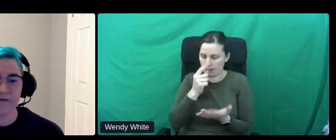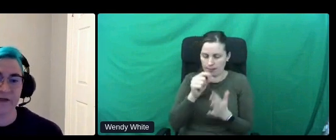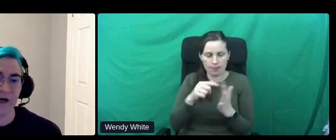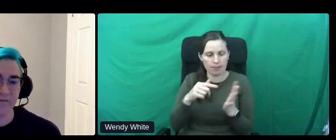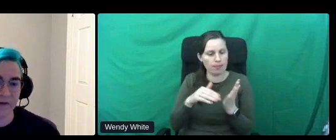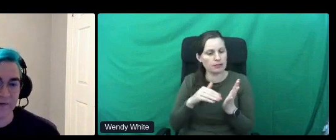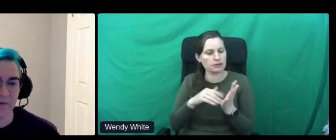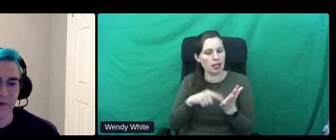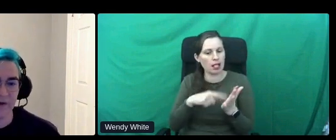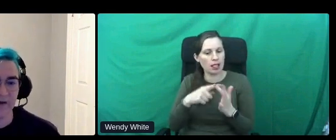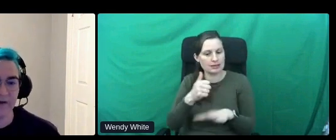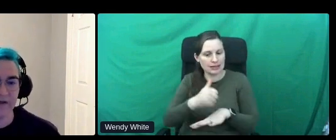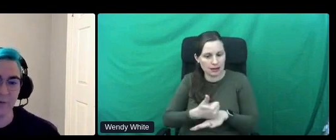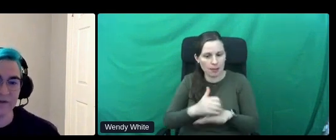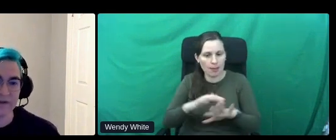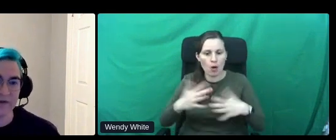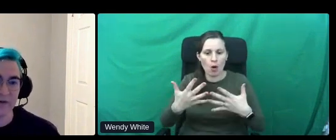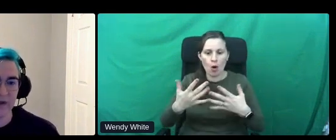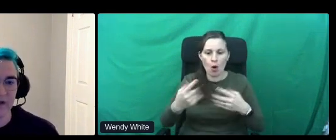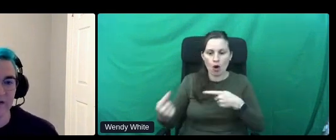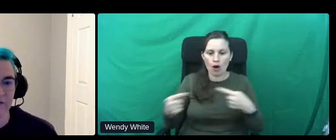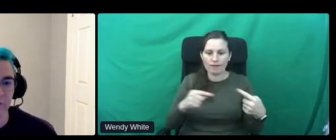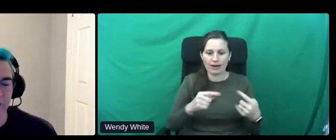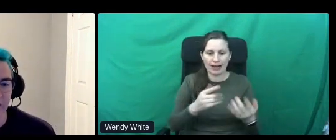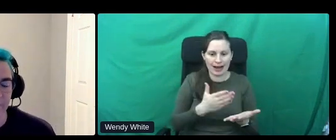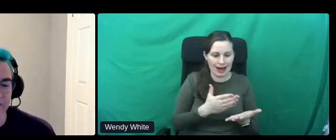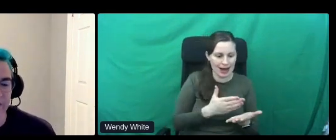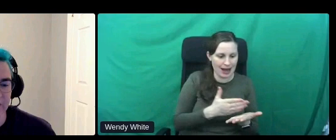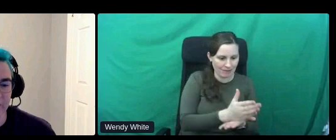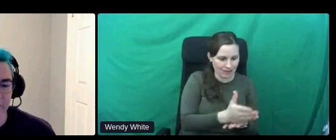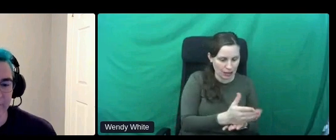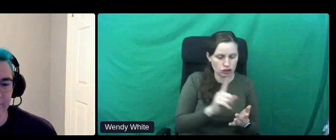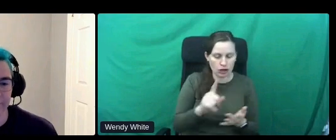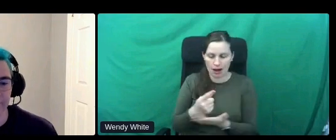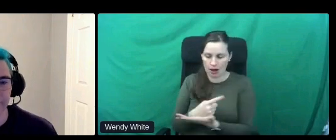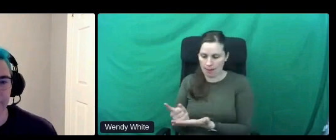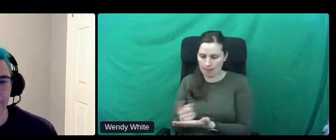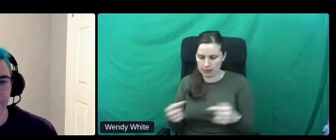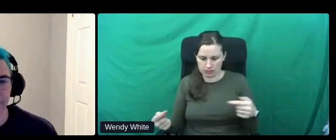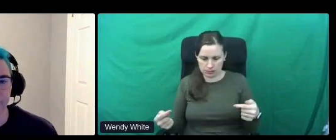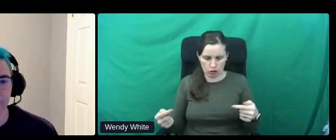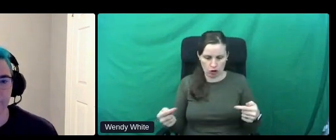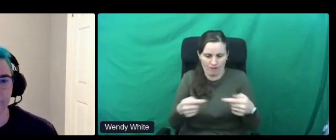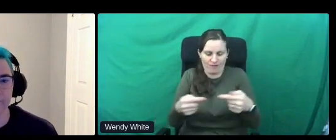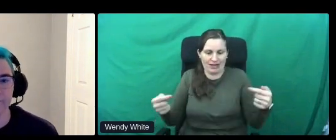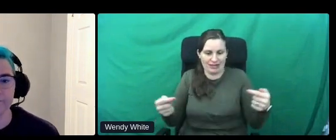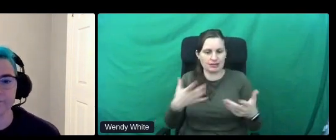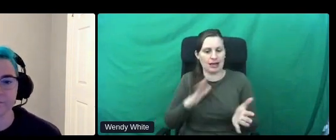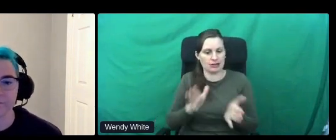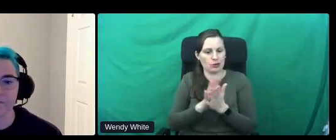or when there's a conflict between what navigation wants to do and what the compass needs to do.